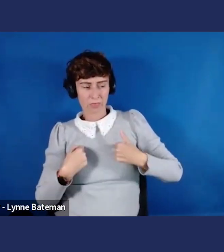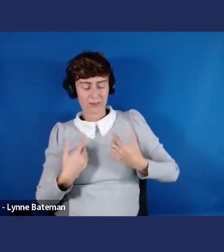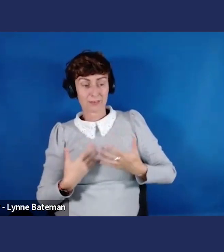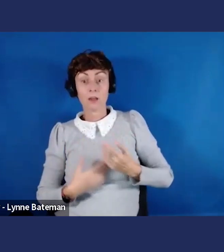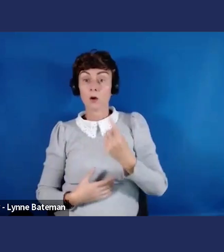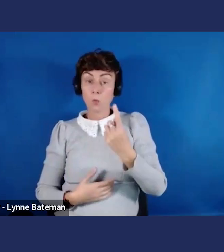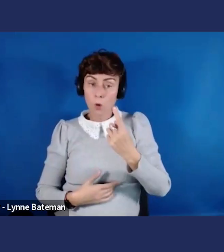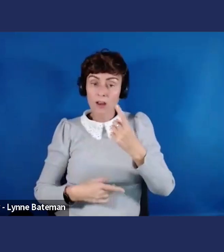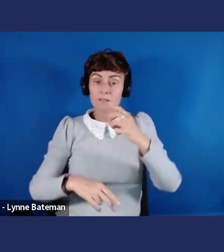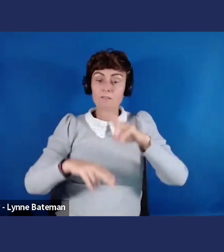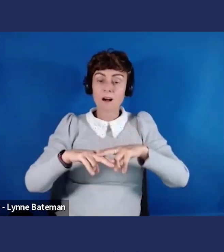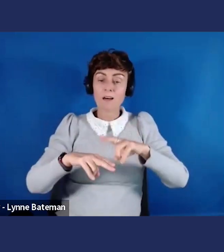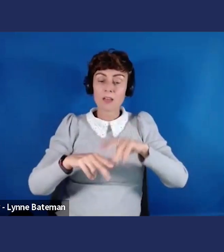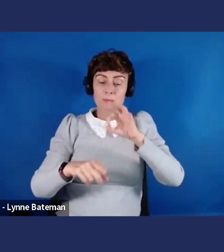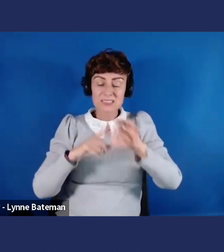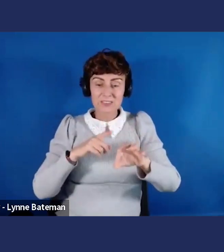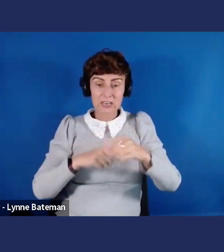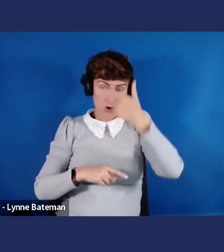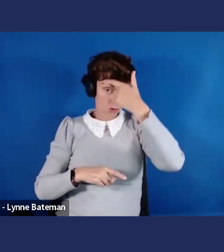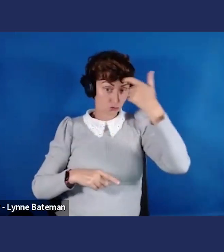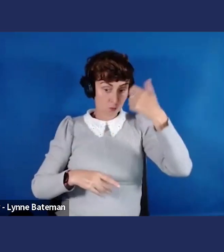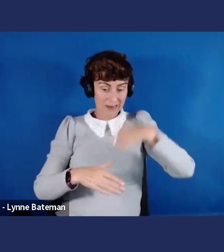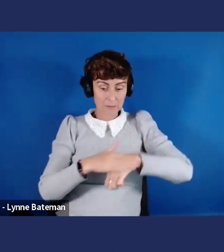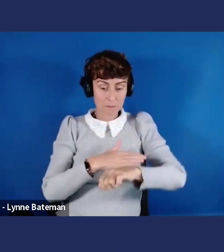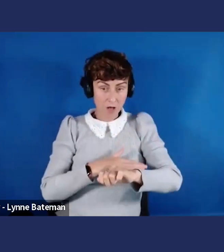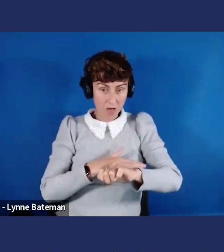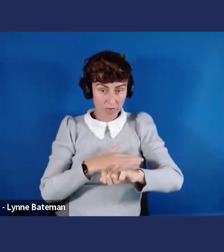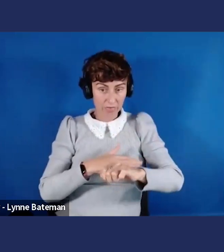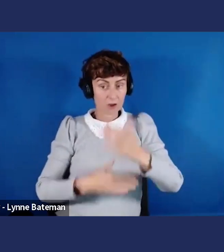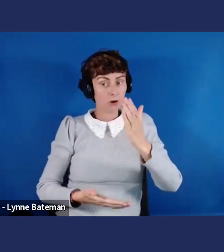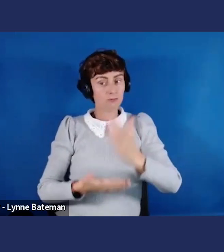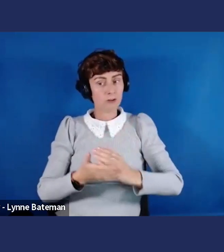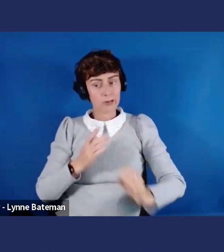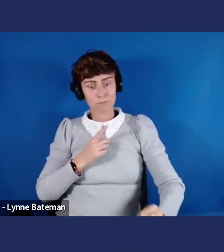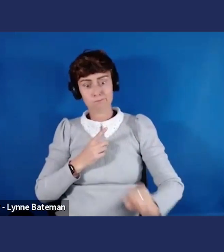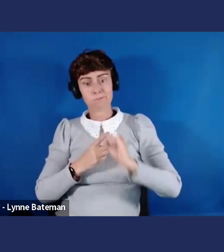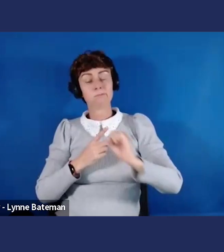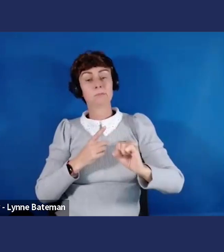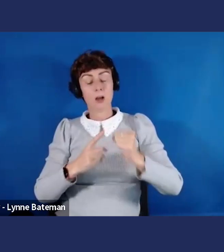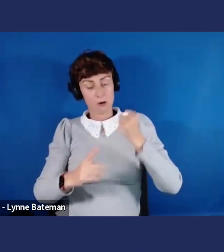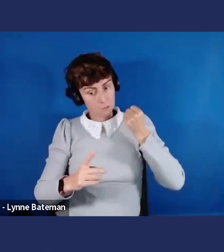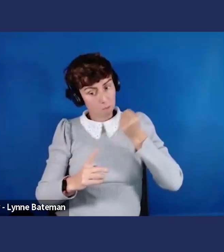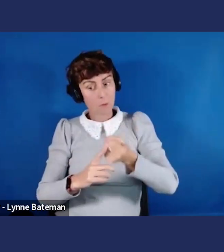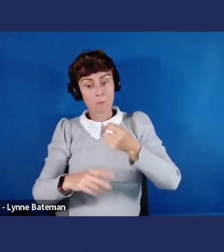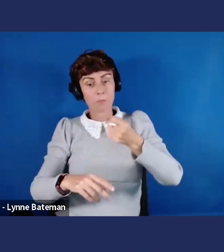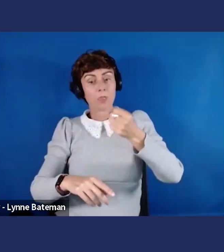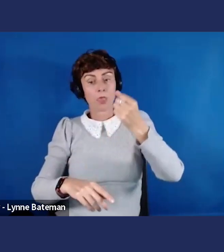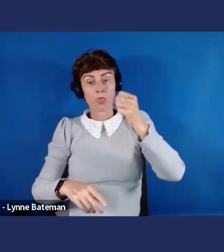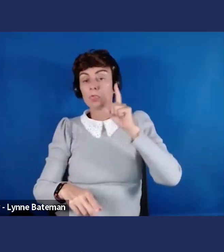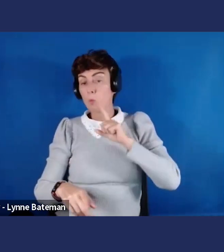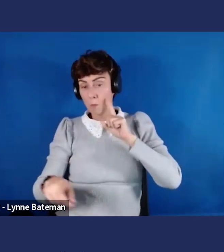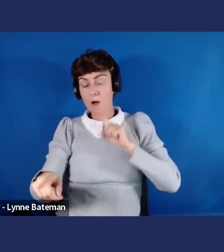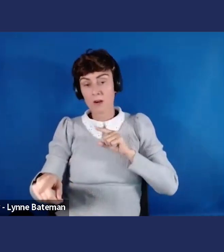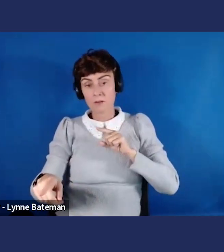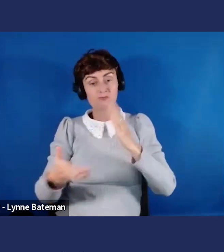dad in particular, the traumatic birth had really affected his partner and her well-being, and she was